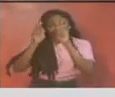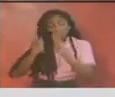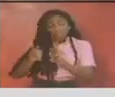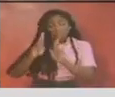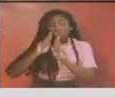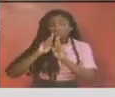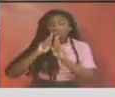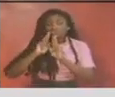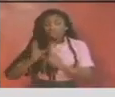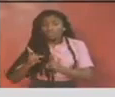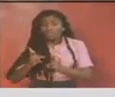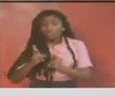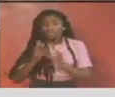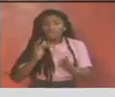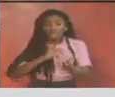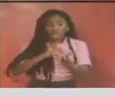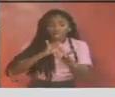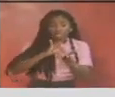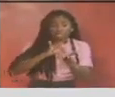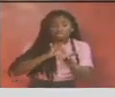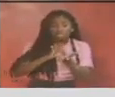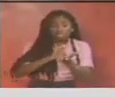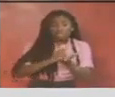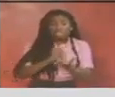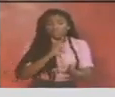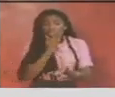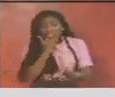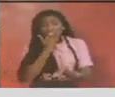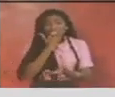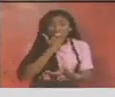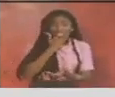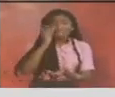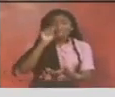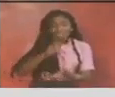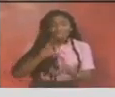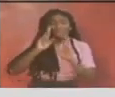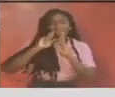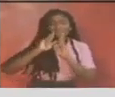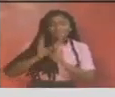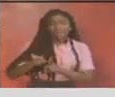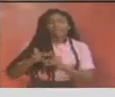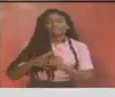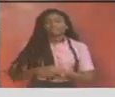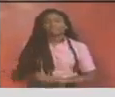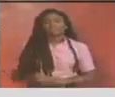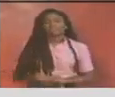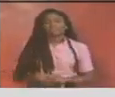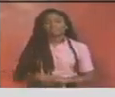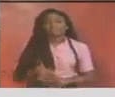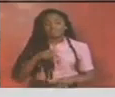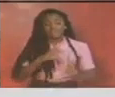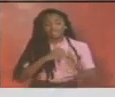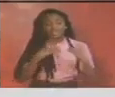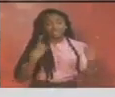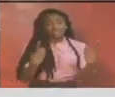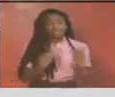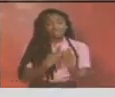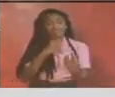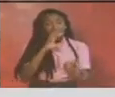remove quality products that may help us. And the CARPHA CRS has also provided its